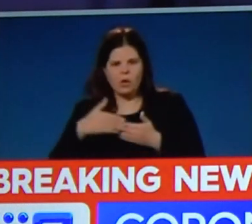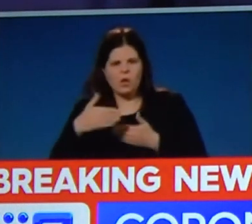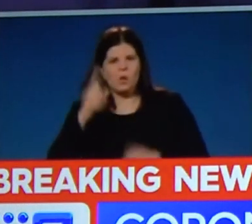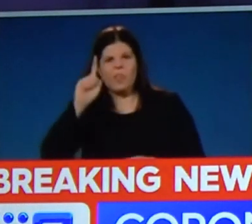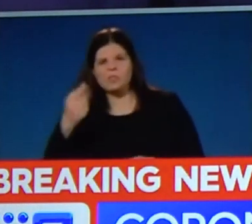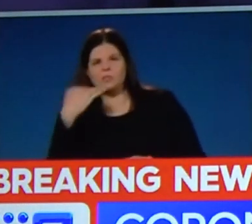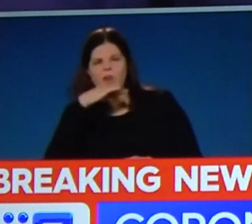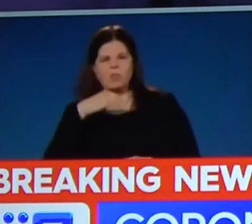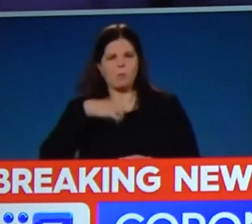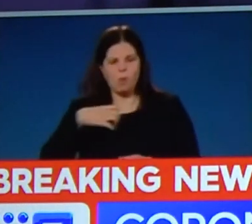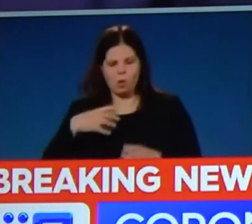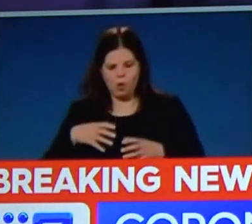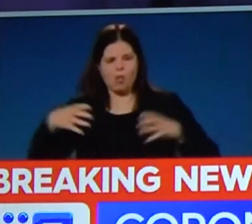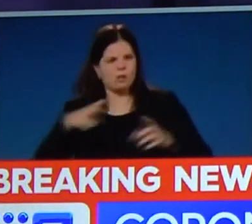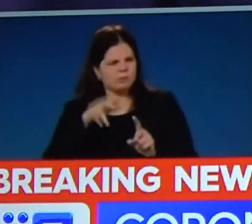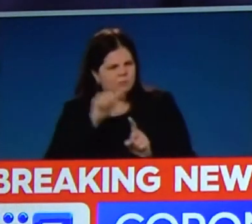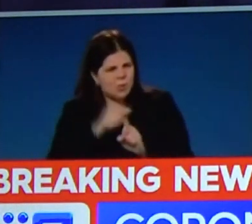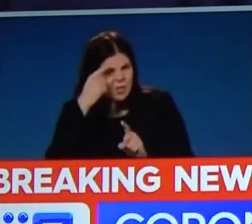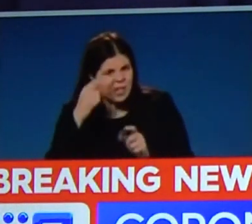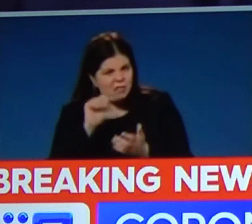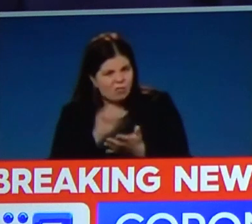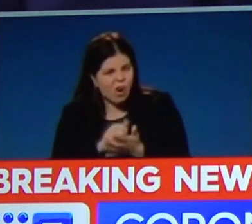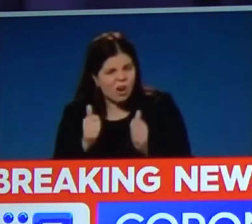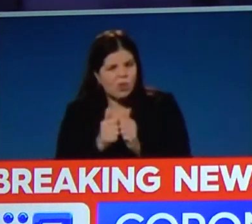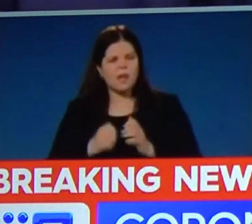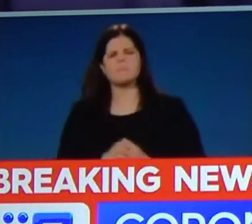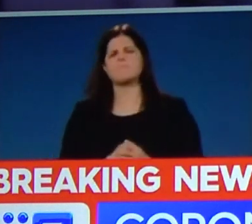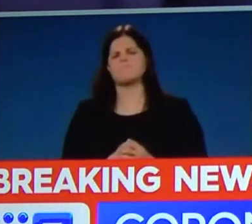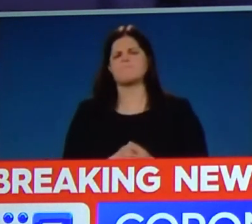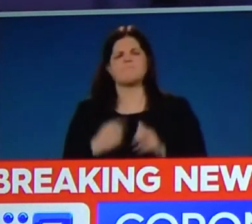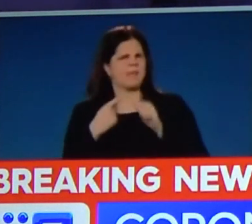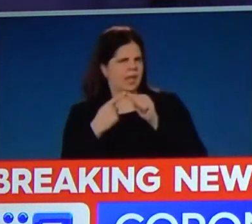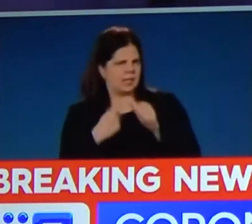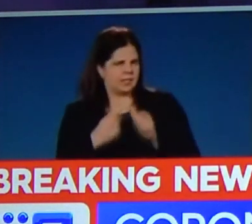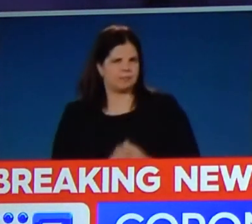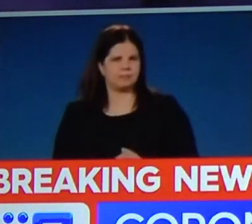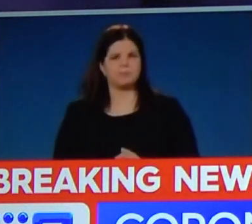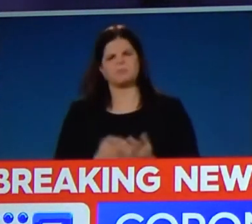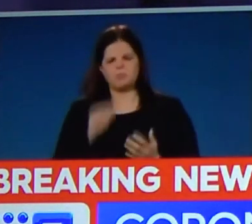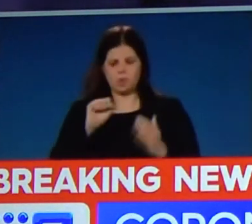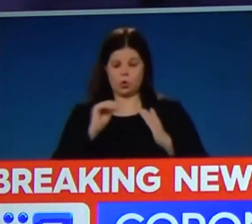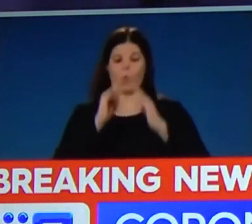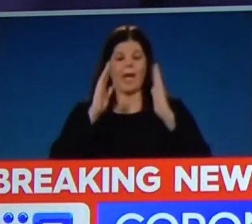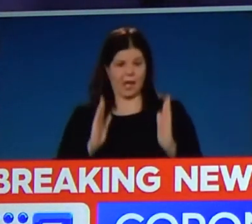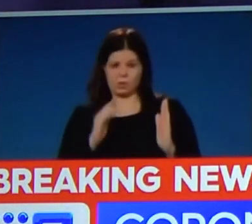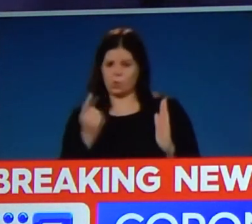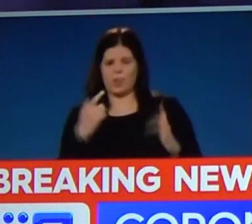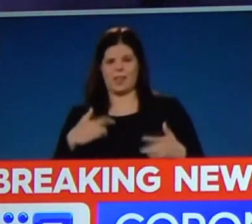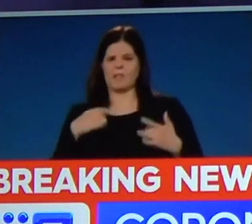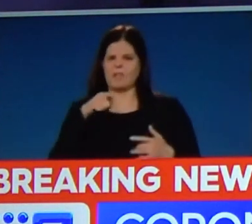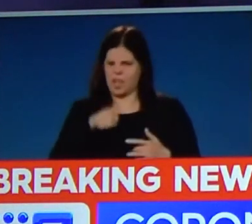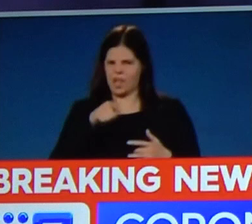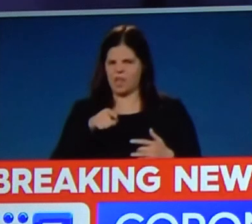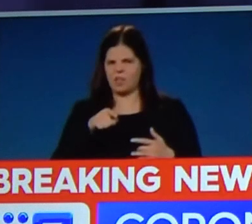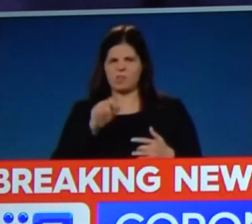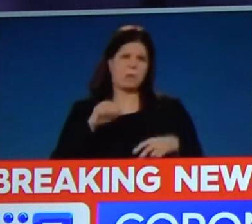agree with that prediction? Well, I'll deal with the first issues first. It's your household. So your household can be